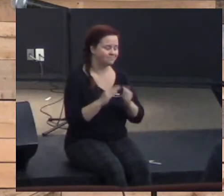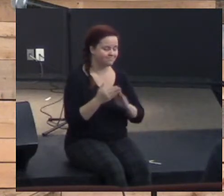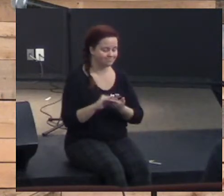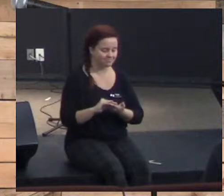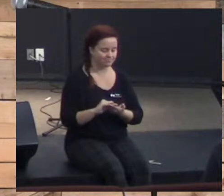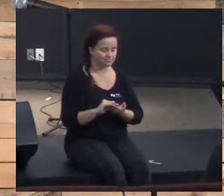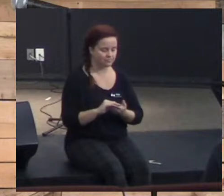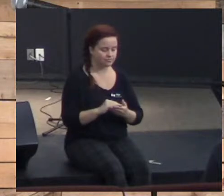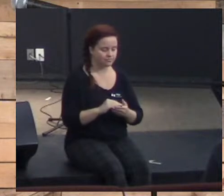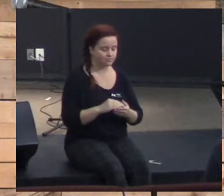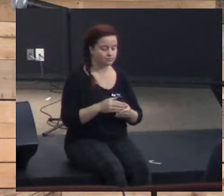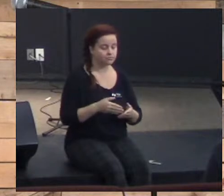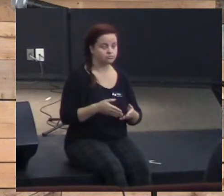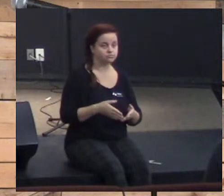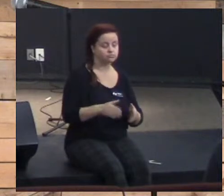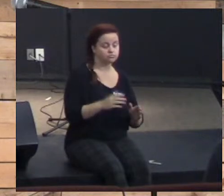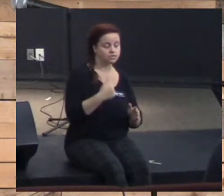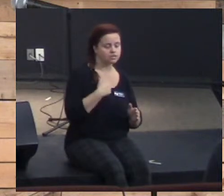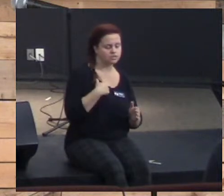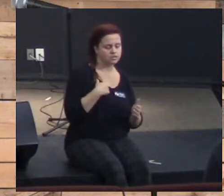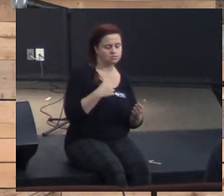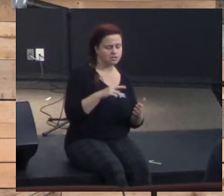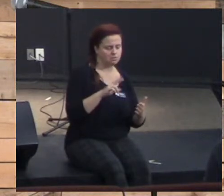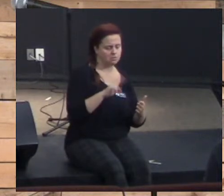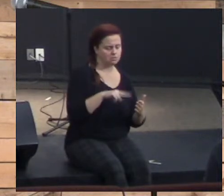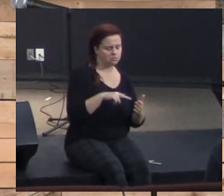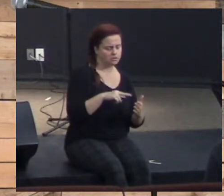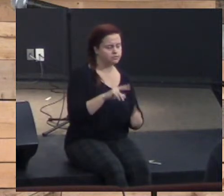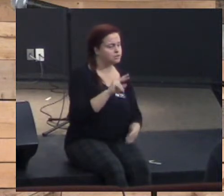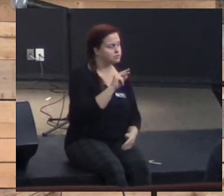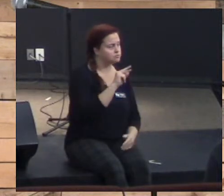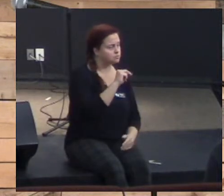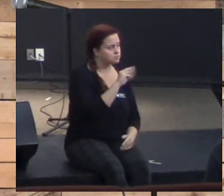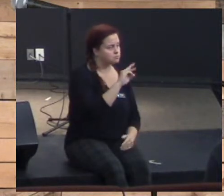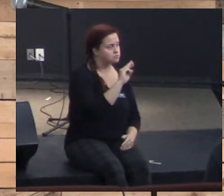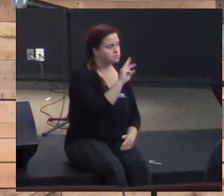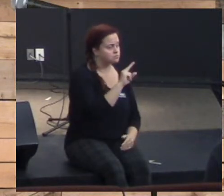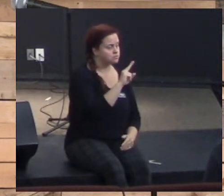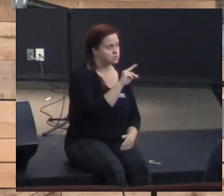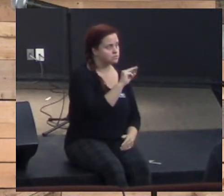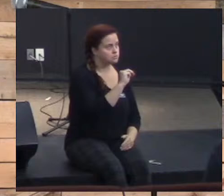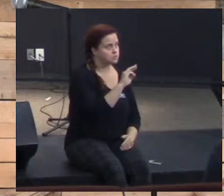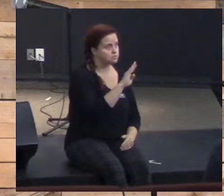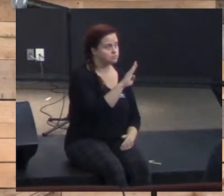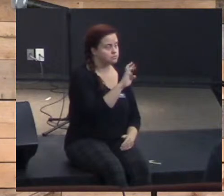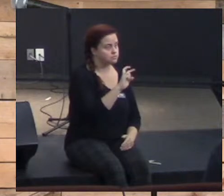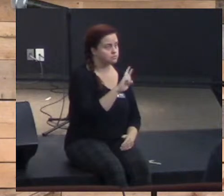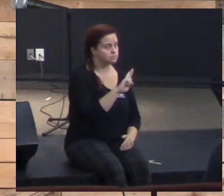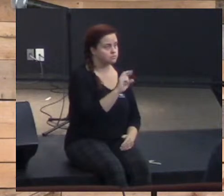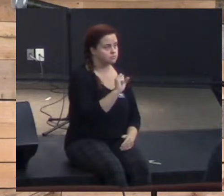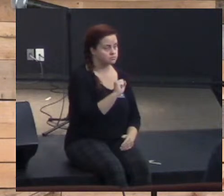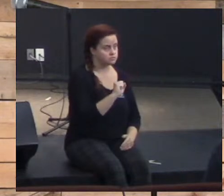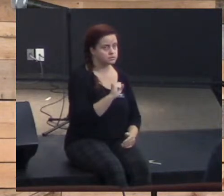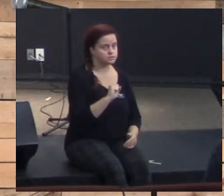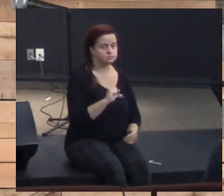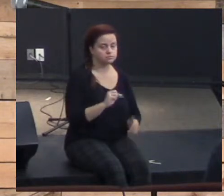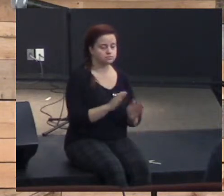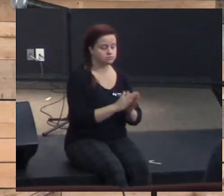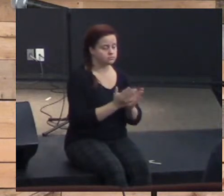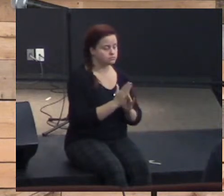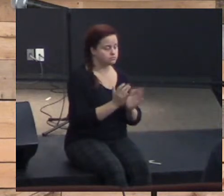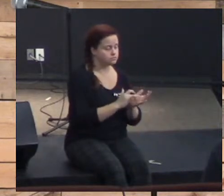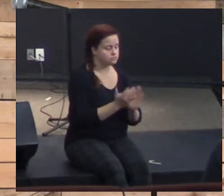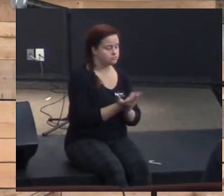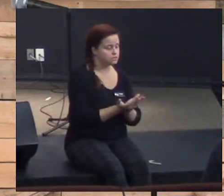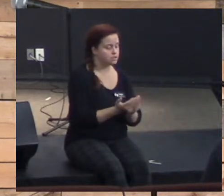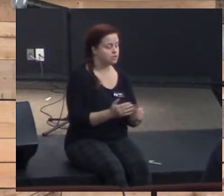let me read from Numbers chapter 7, just the first five verses. On the day when Moses had